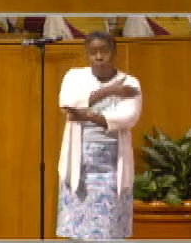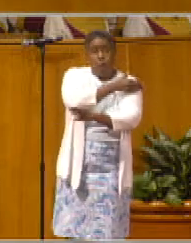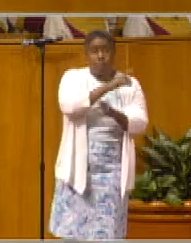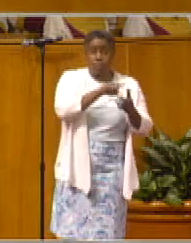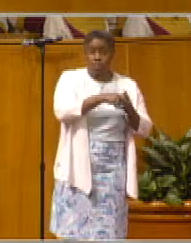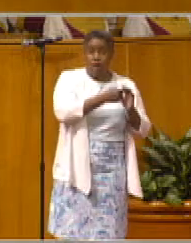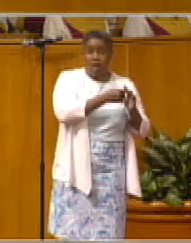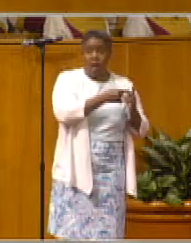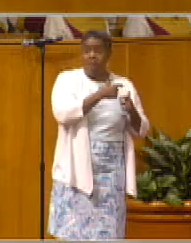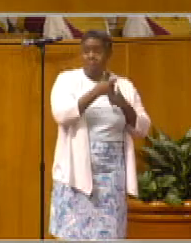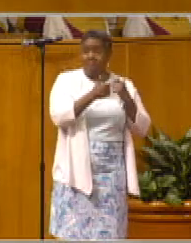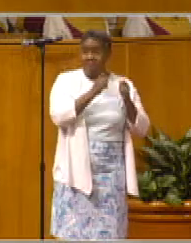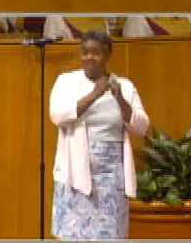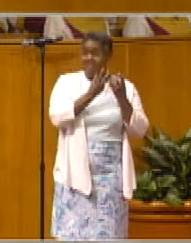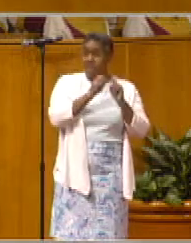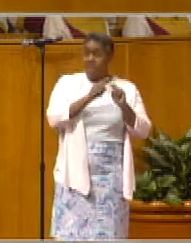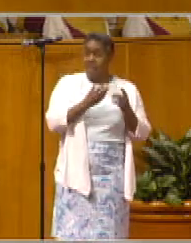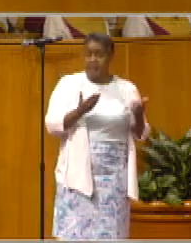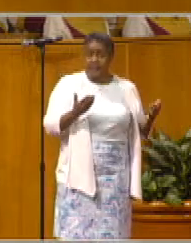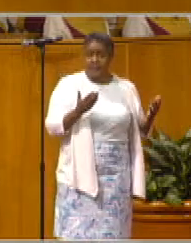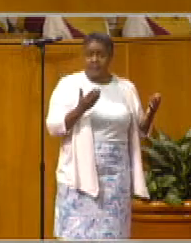started.